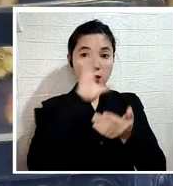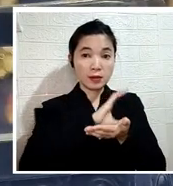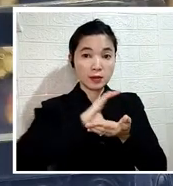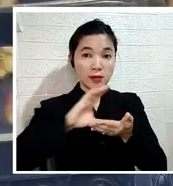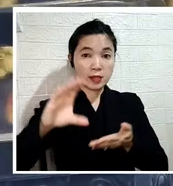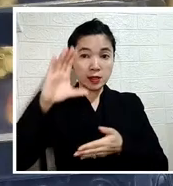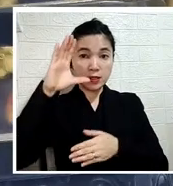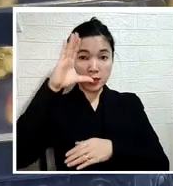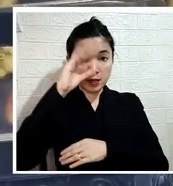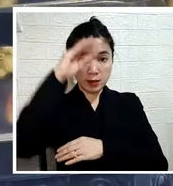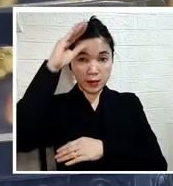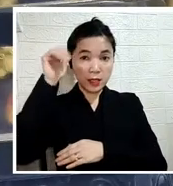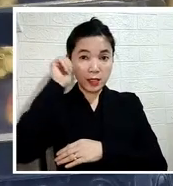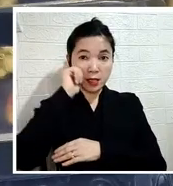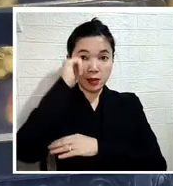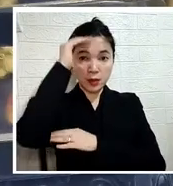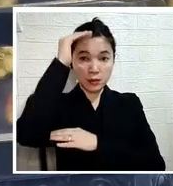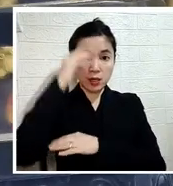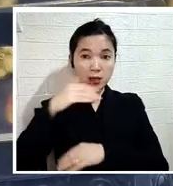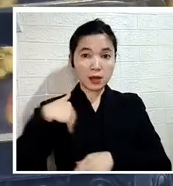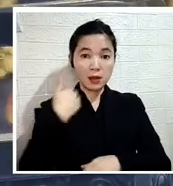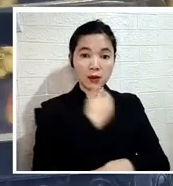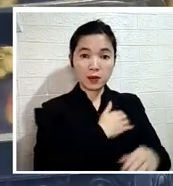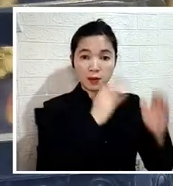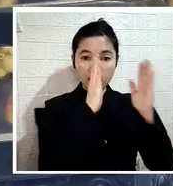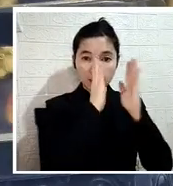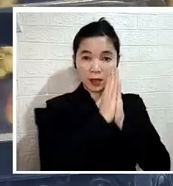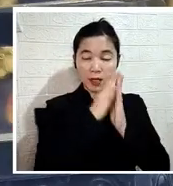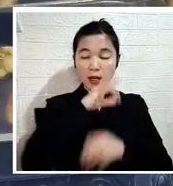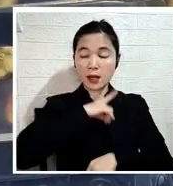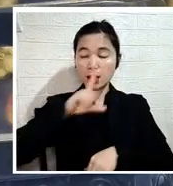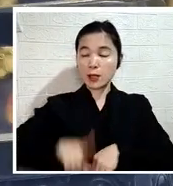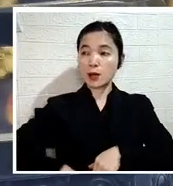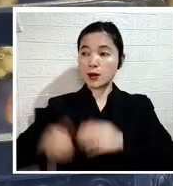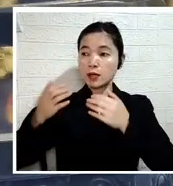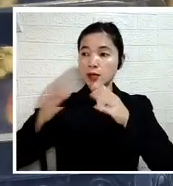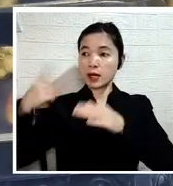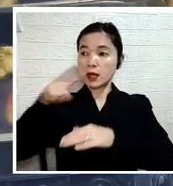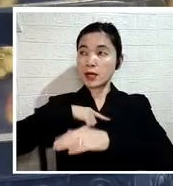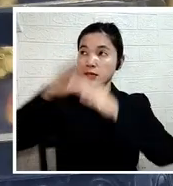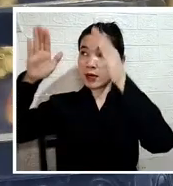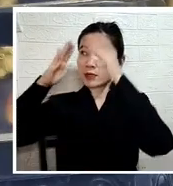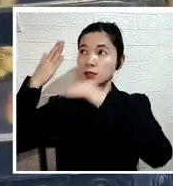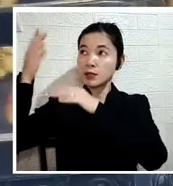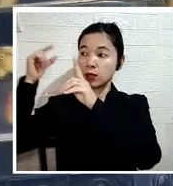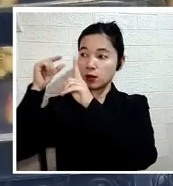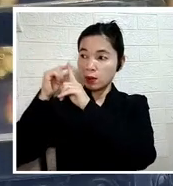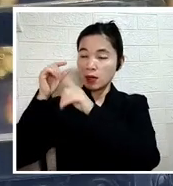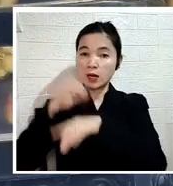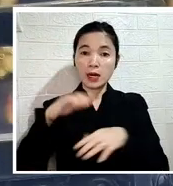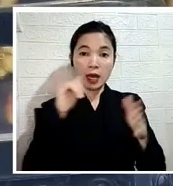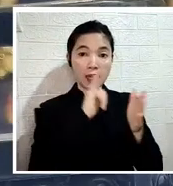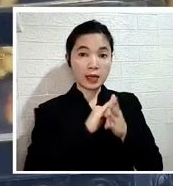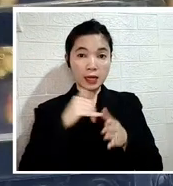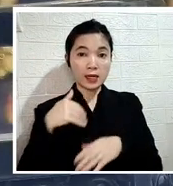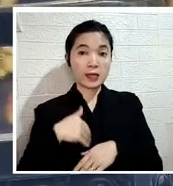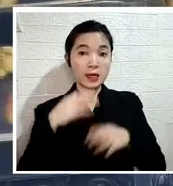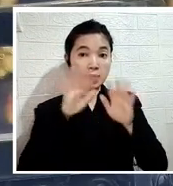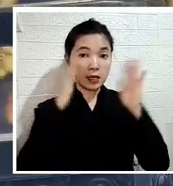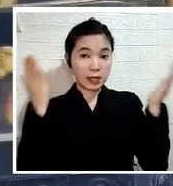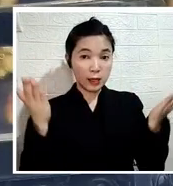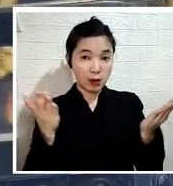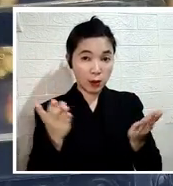and women, we pray. Lord, let us listen to your word. That in a world in